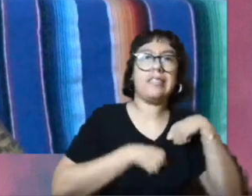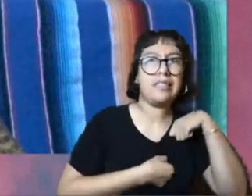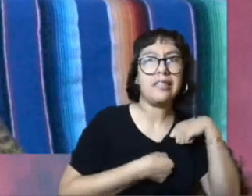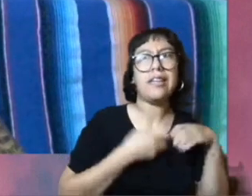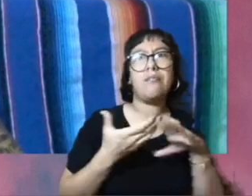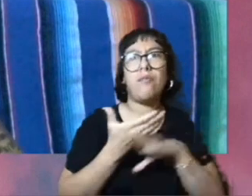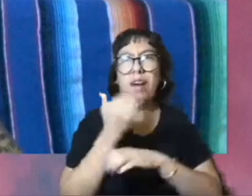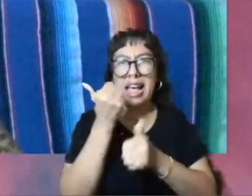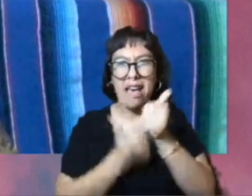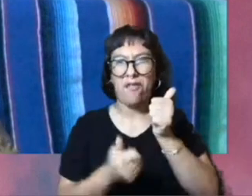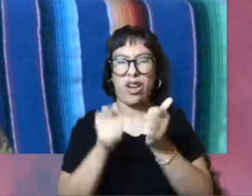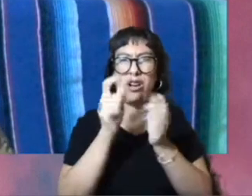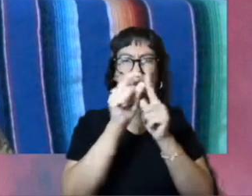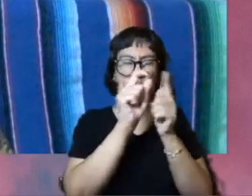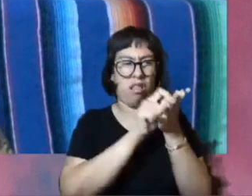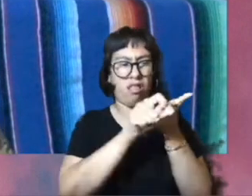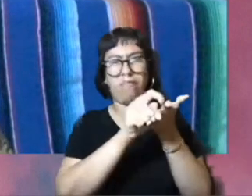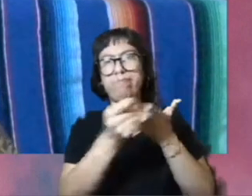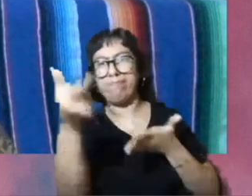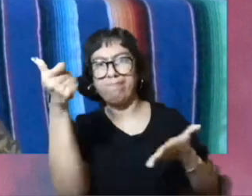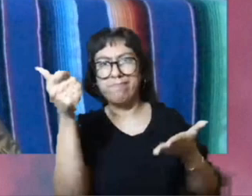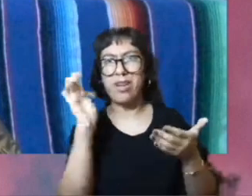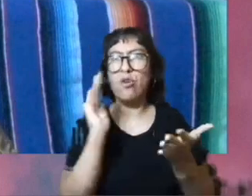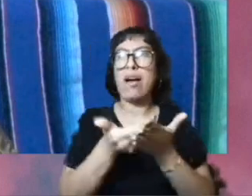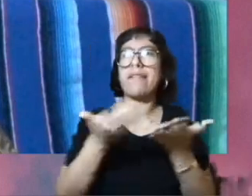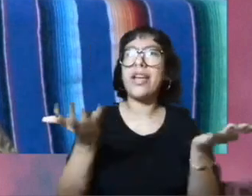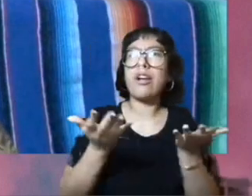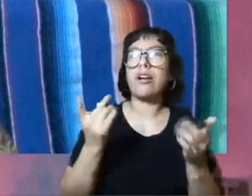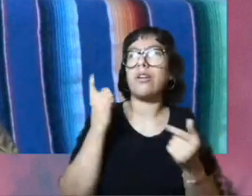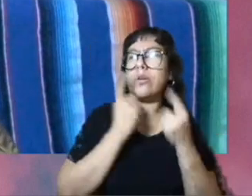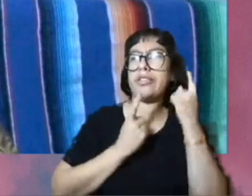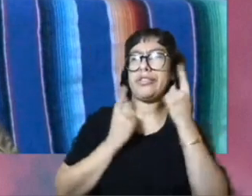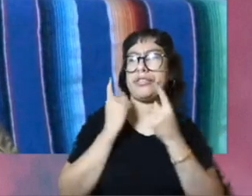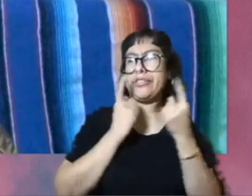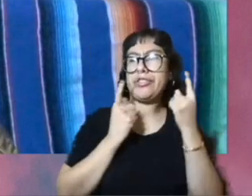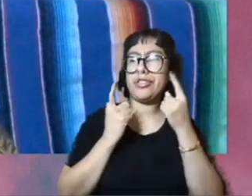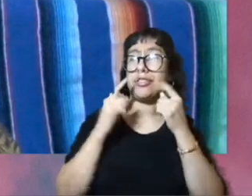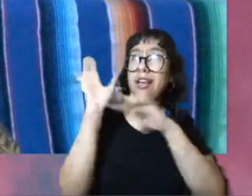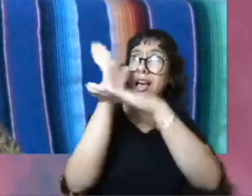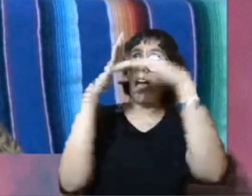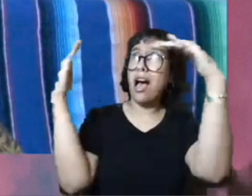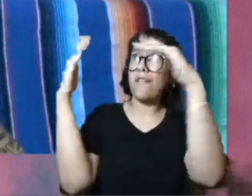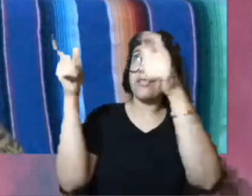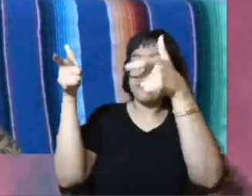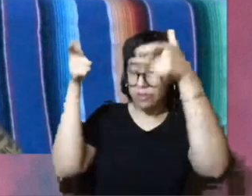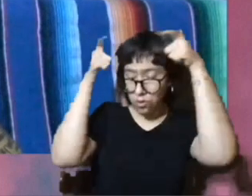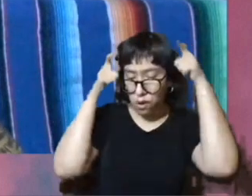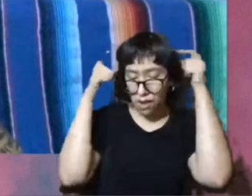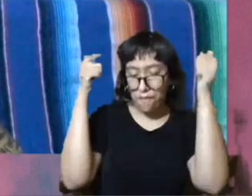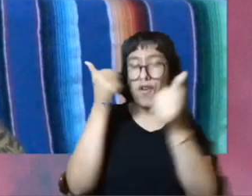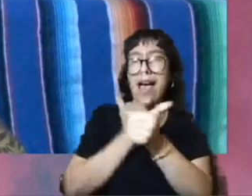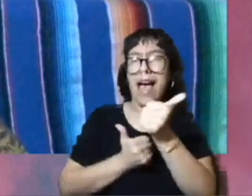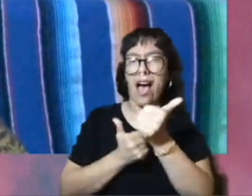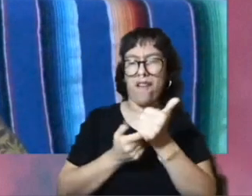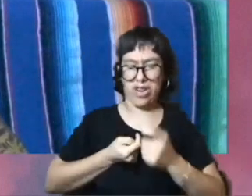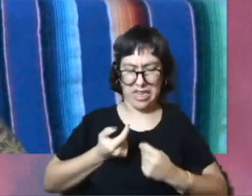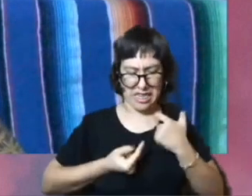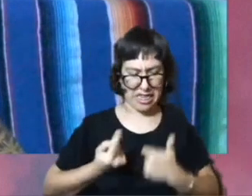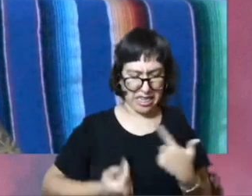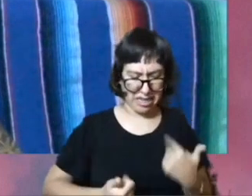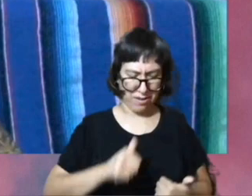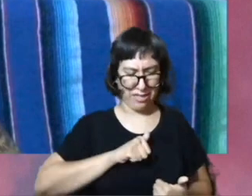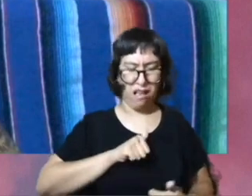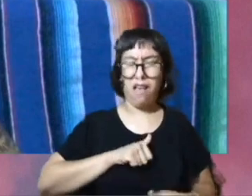every redacted that got me here. I wonder if heaven rewards a crown for every redacted part of myself I